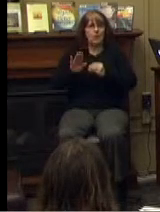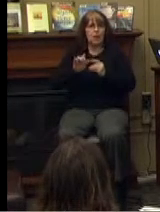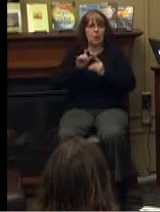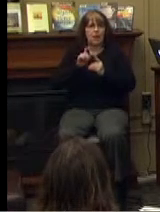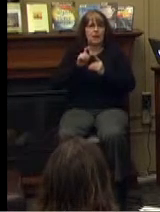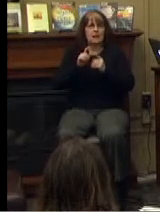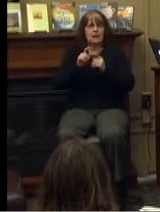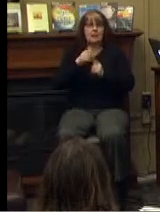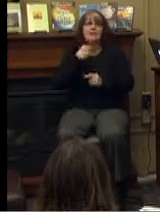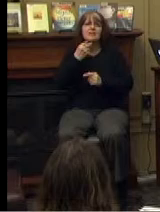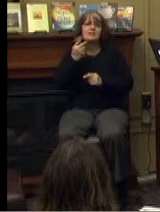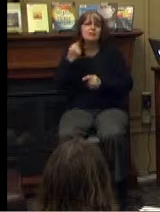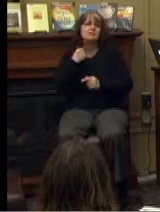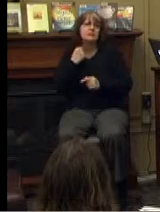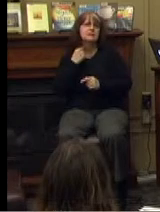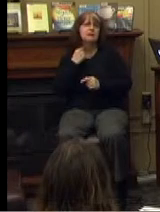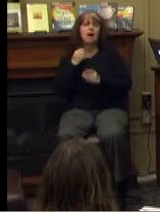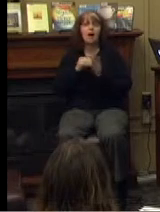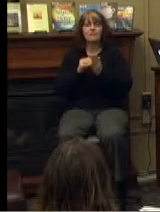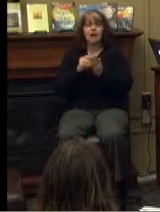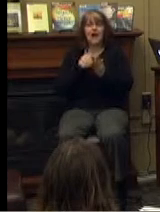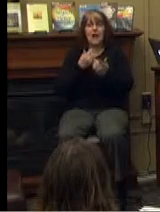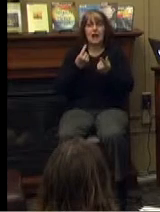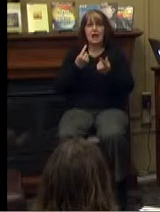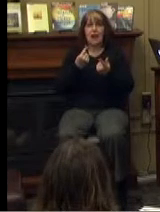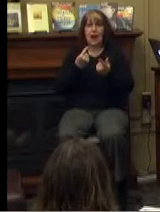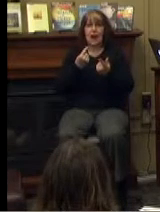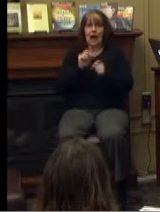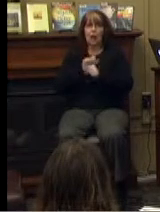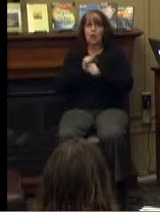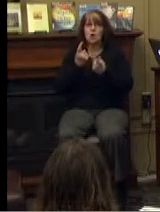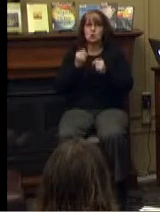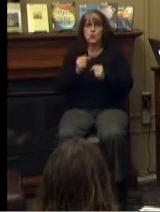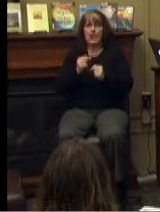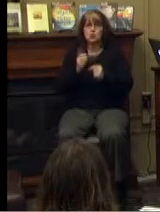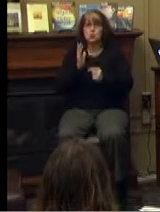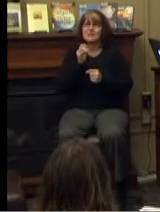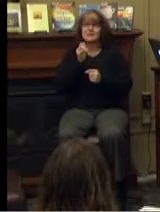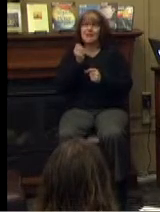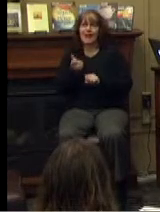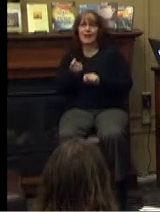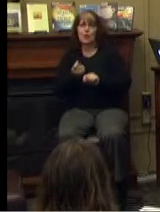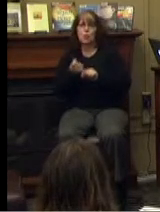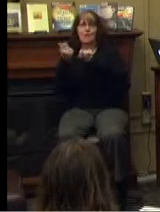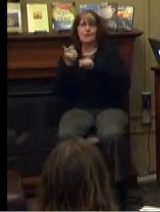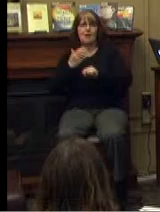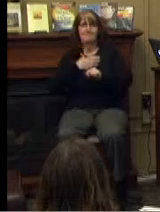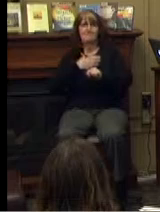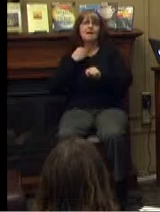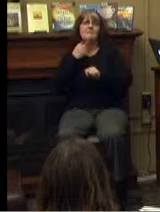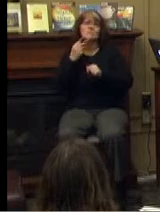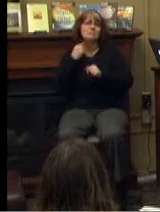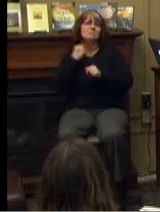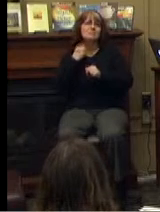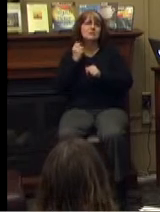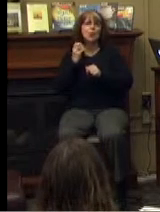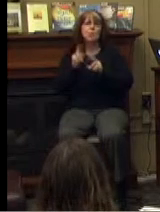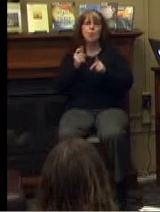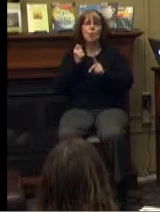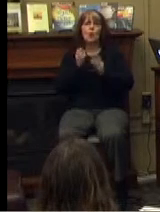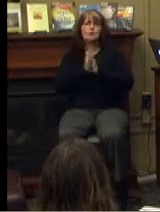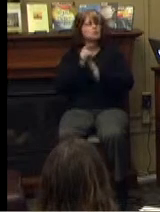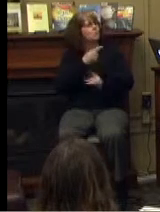intentionally tried to get rid of so people won't ask me where I'm from. And things like that. So these are the different ways that